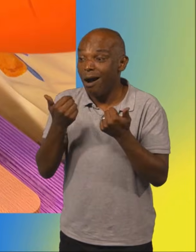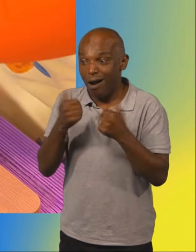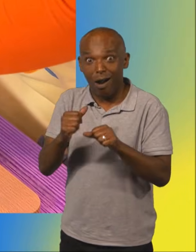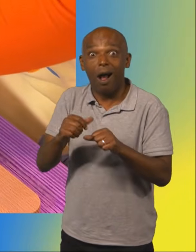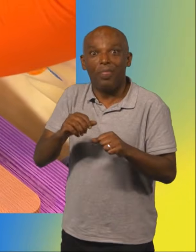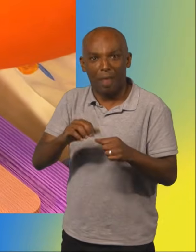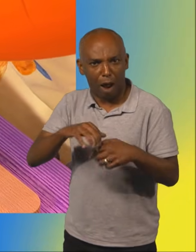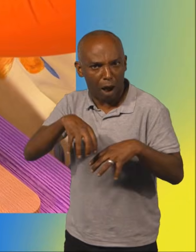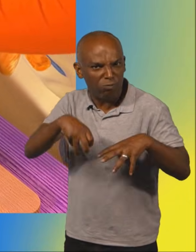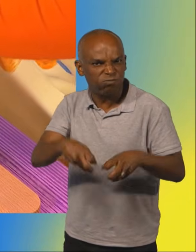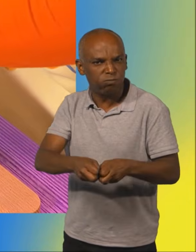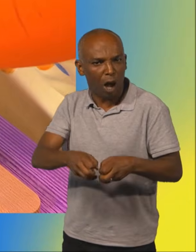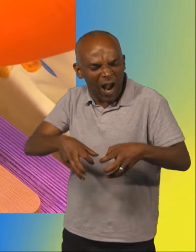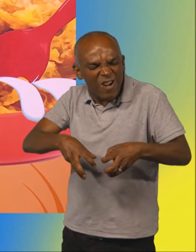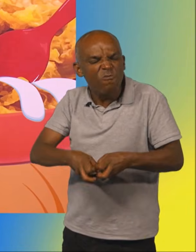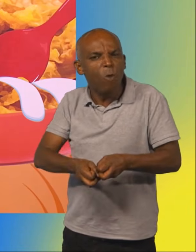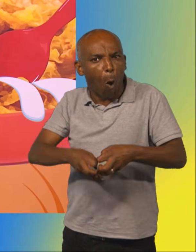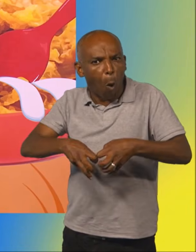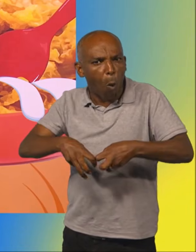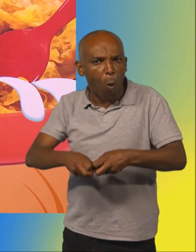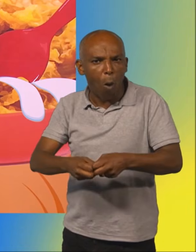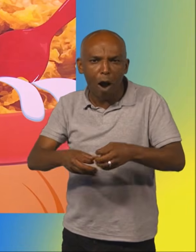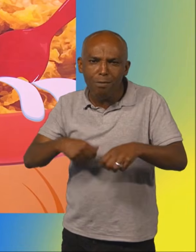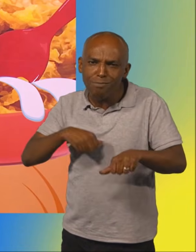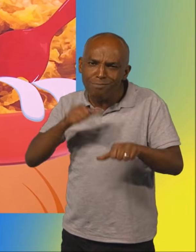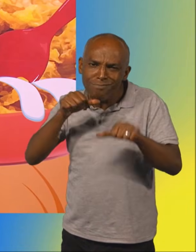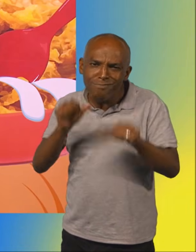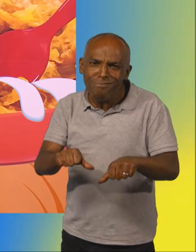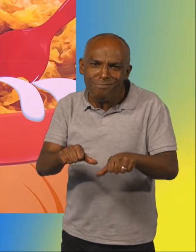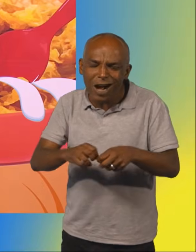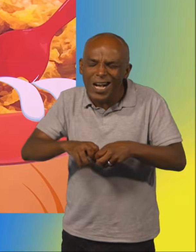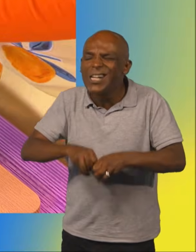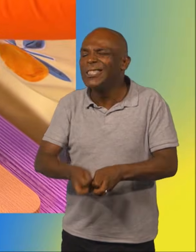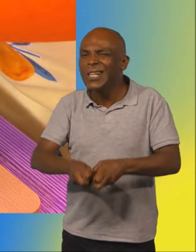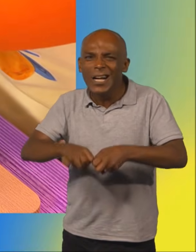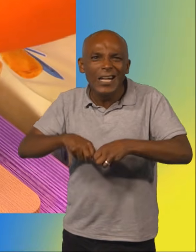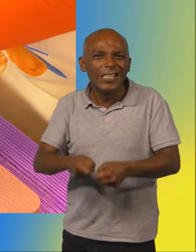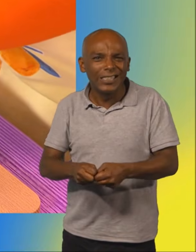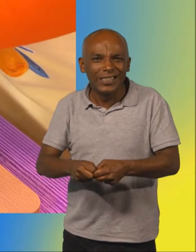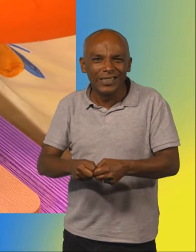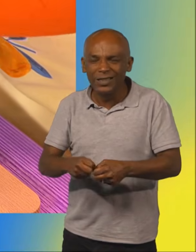bit, my favourite. Oh, I wish I could see the squidging.